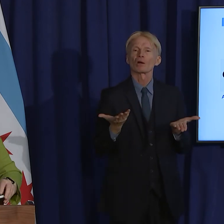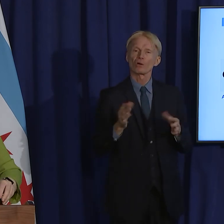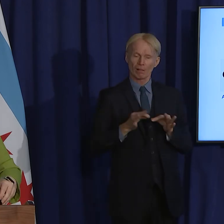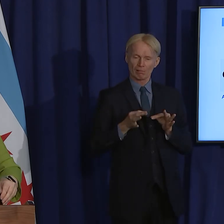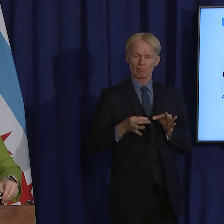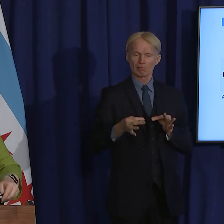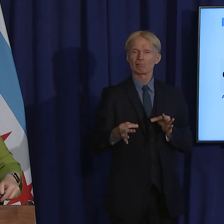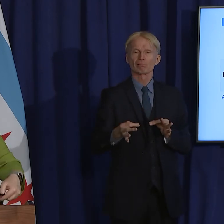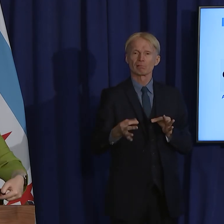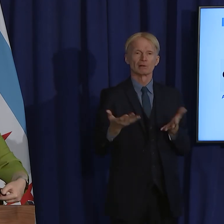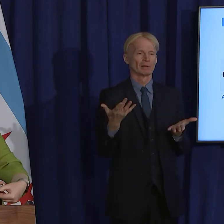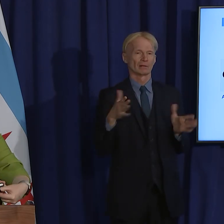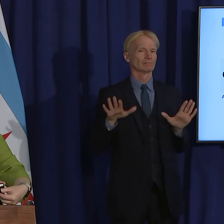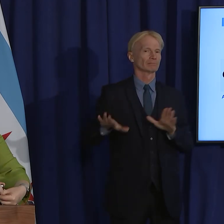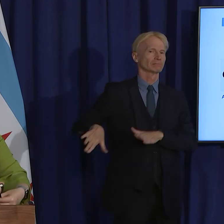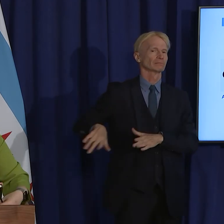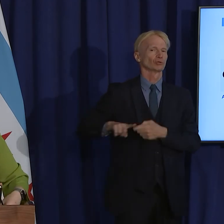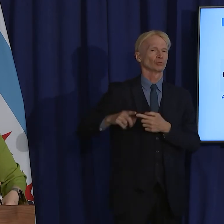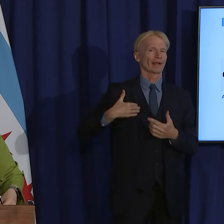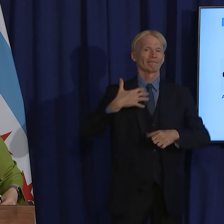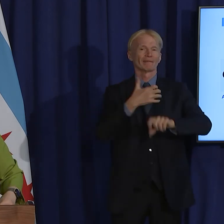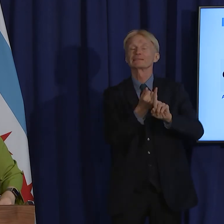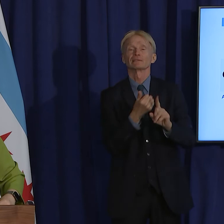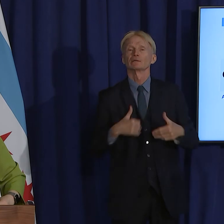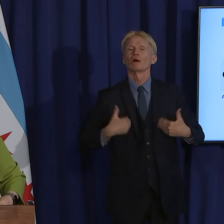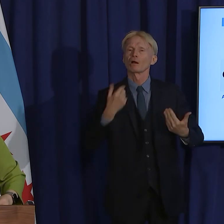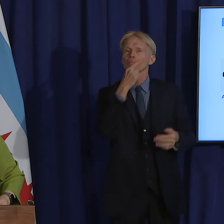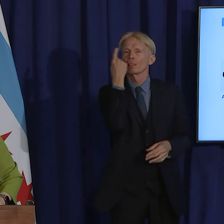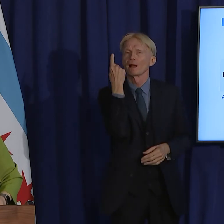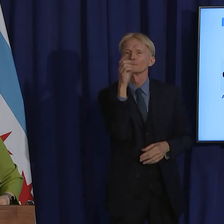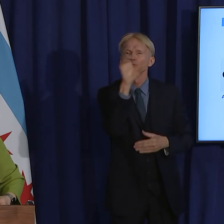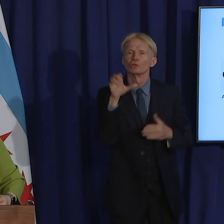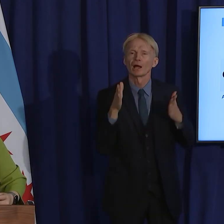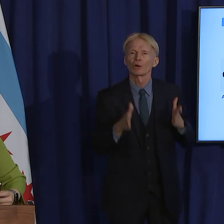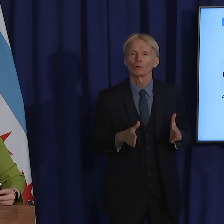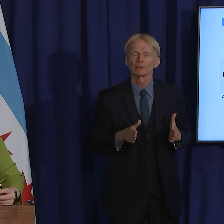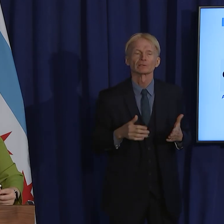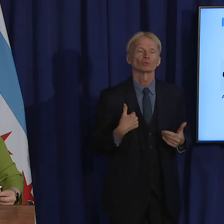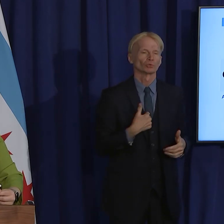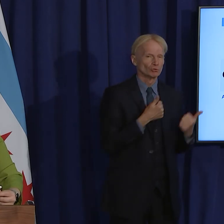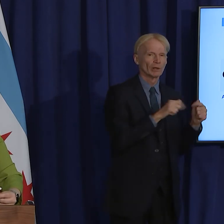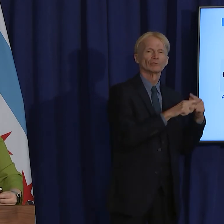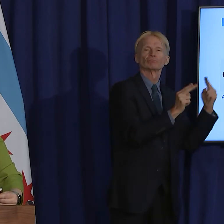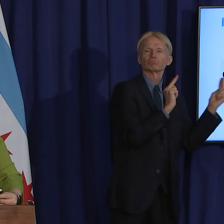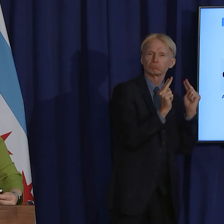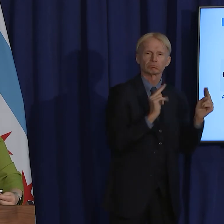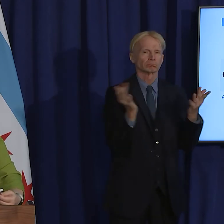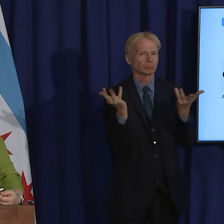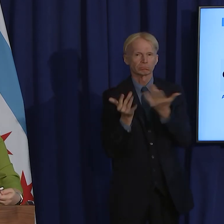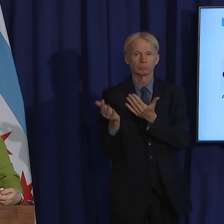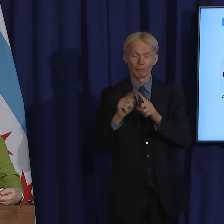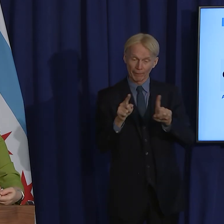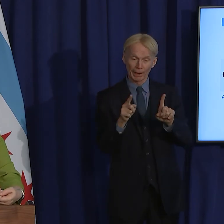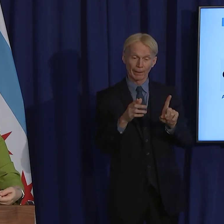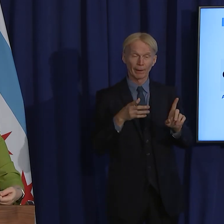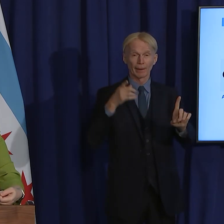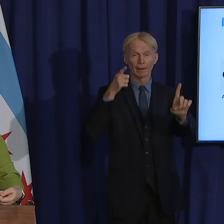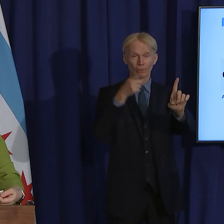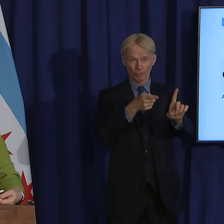in younger Black Chicagoans. And there's a whole range of things that we're doing to work on there. I do want to put that in a little bit of context,